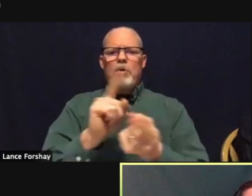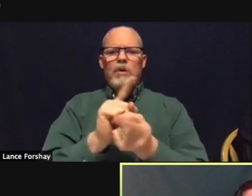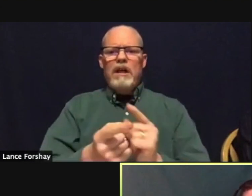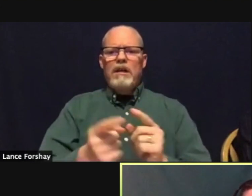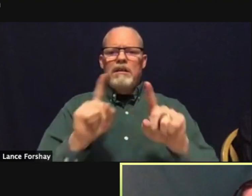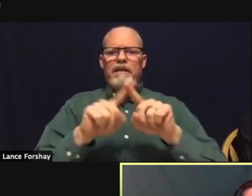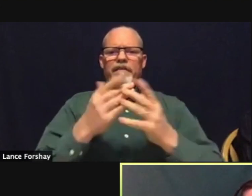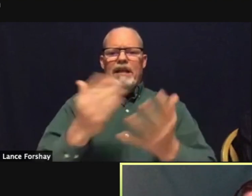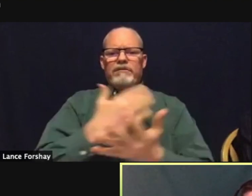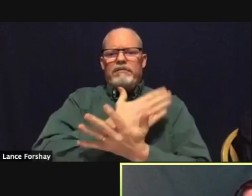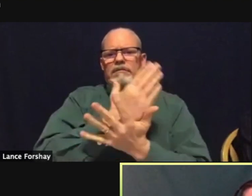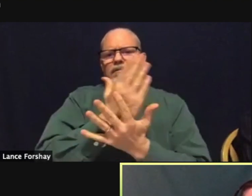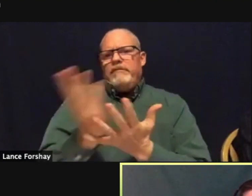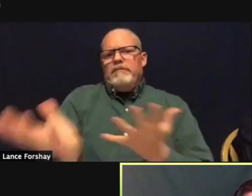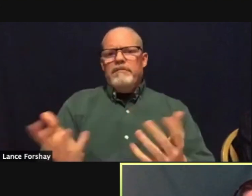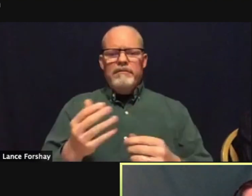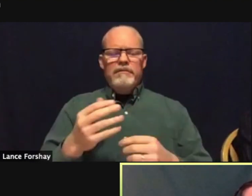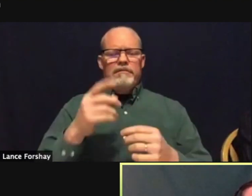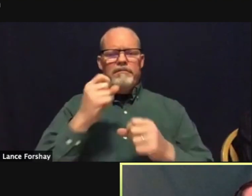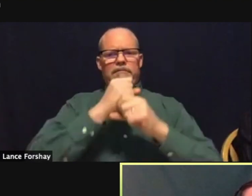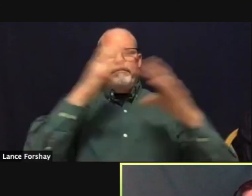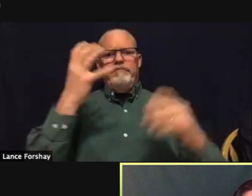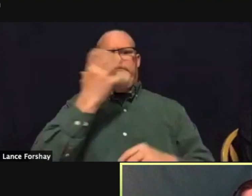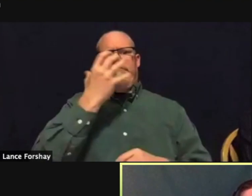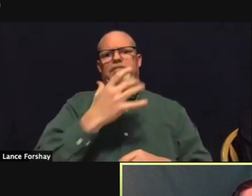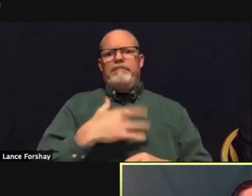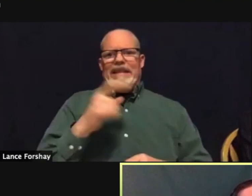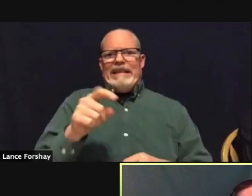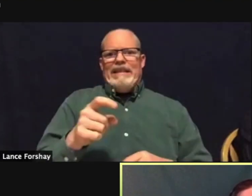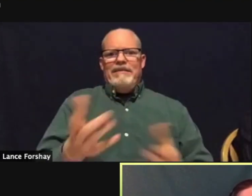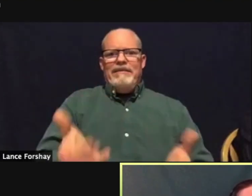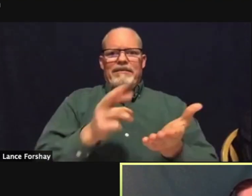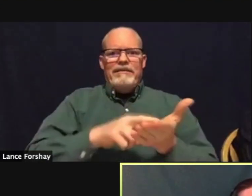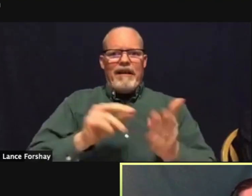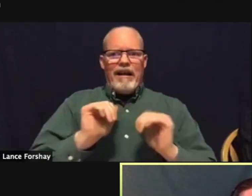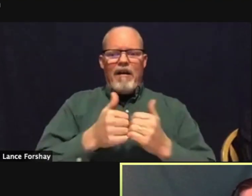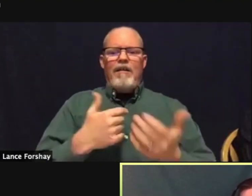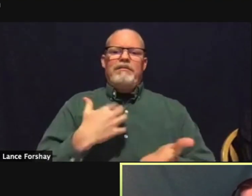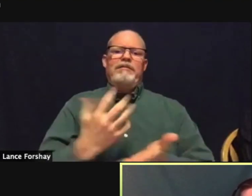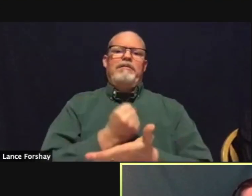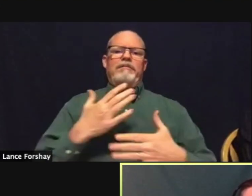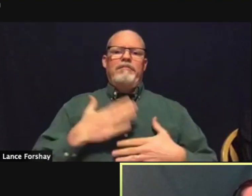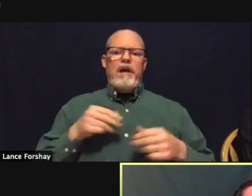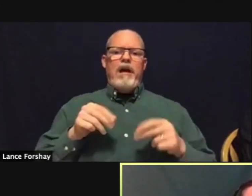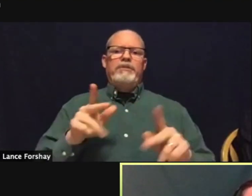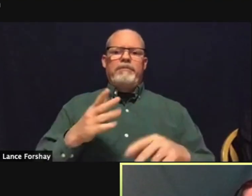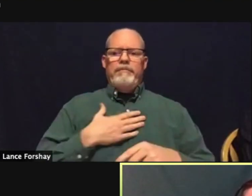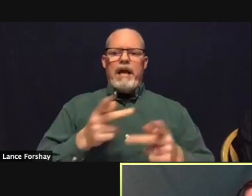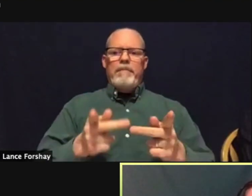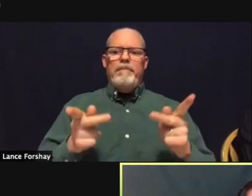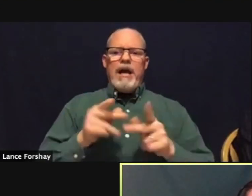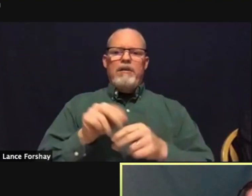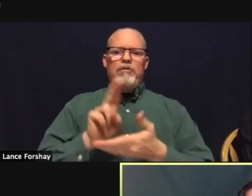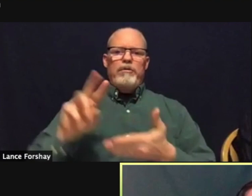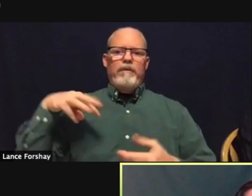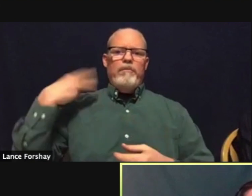things that he was working on at the time. And I felt like that was something we needed to feature here. So we were lucky enough to be able to bring